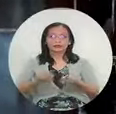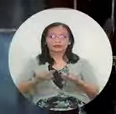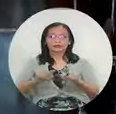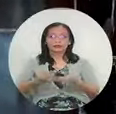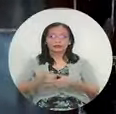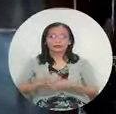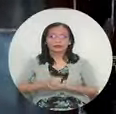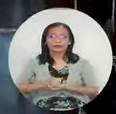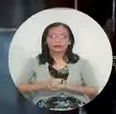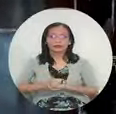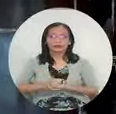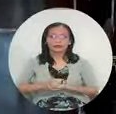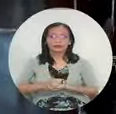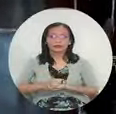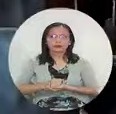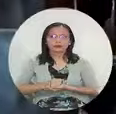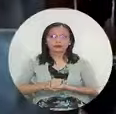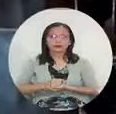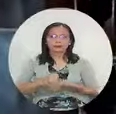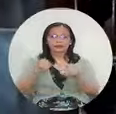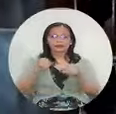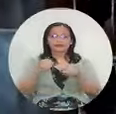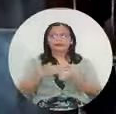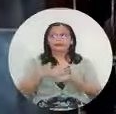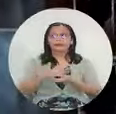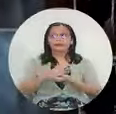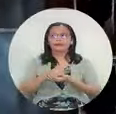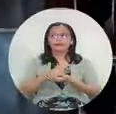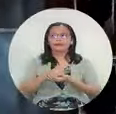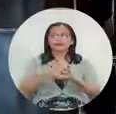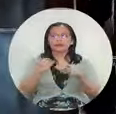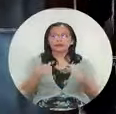it will always come back to what you have been yesterday.